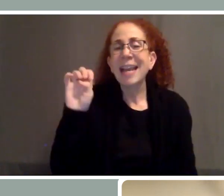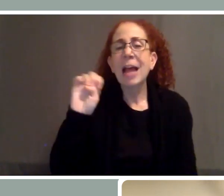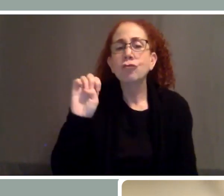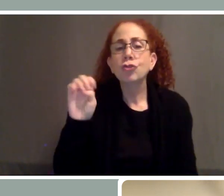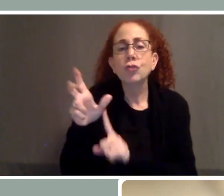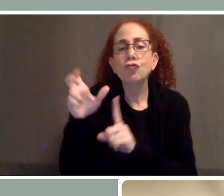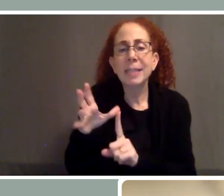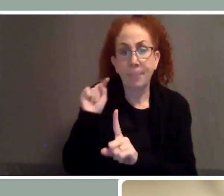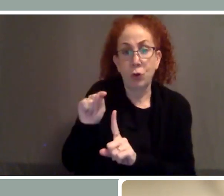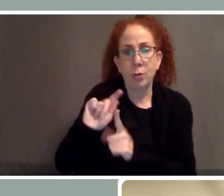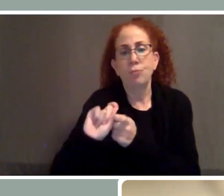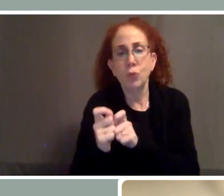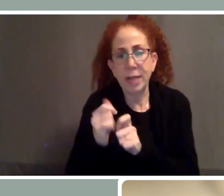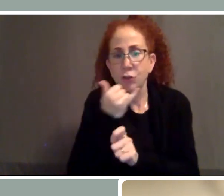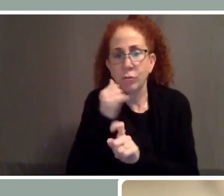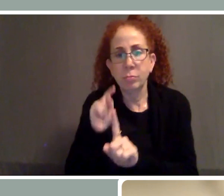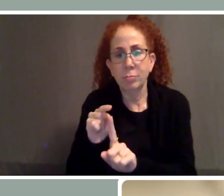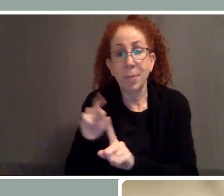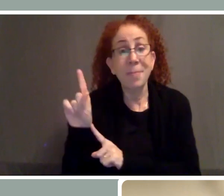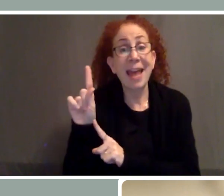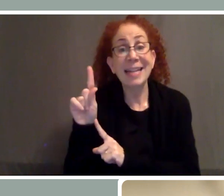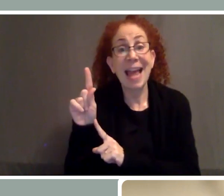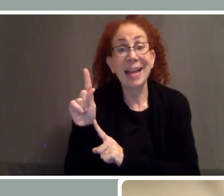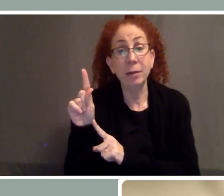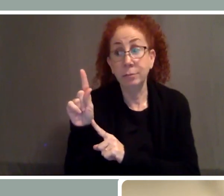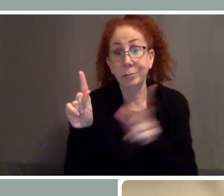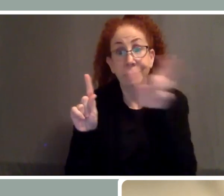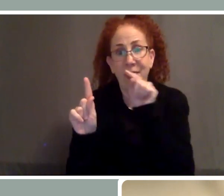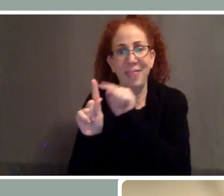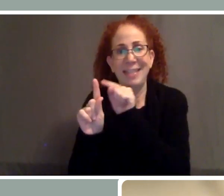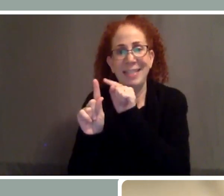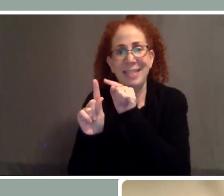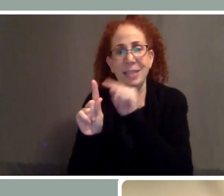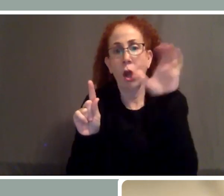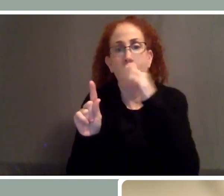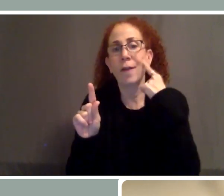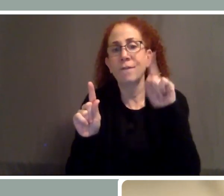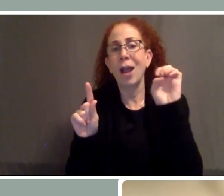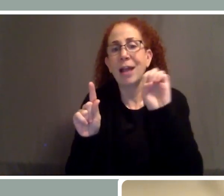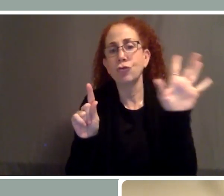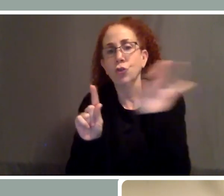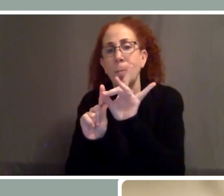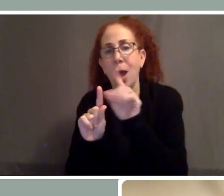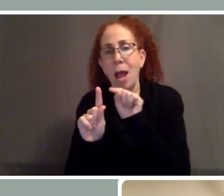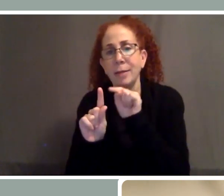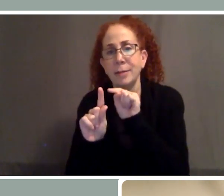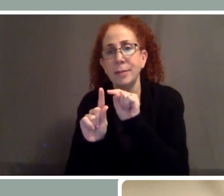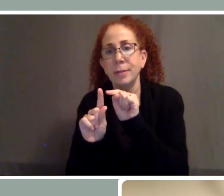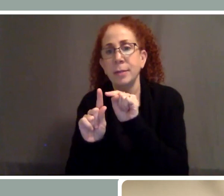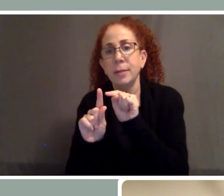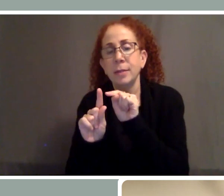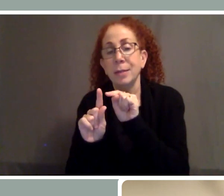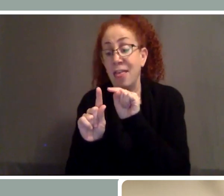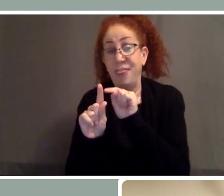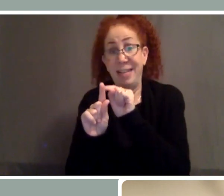receptor. Okay, so remember that antenna that's sitting up there on the cell, waiting for estrogen to bind to it. And there's a mutation in